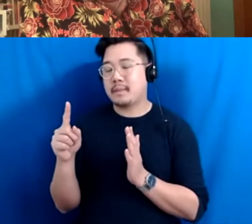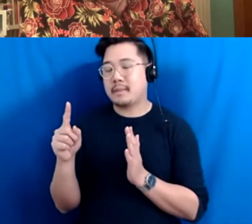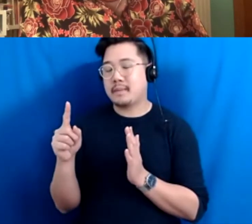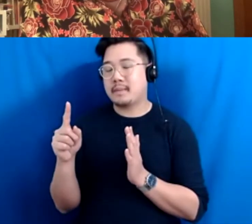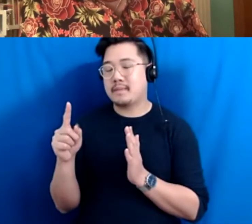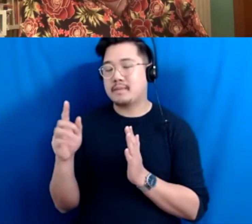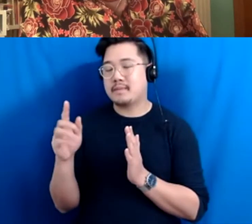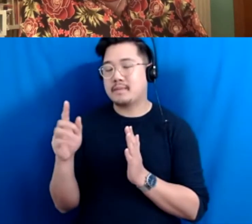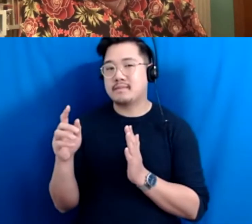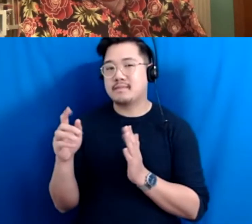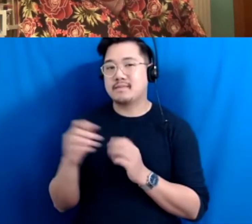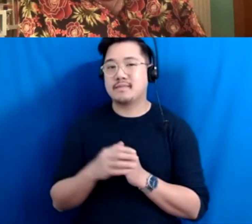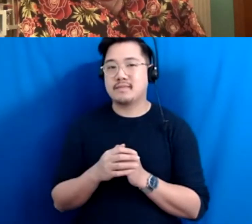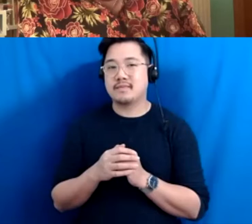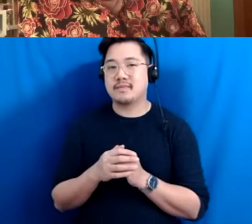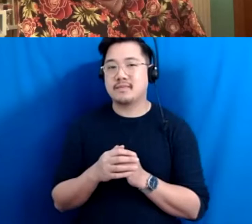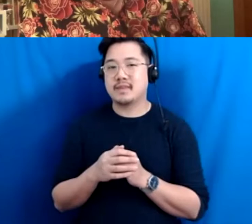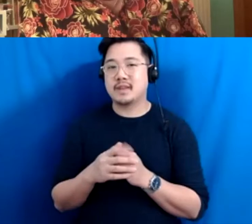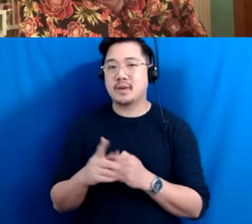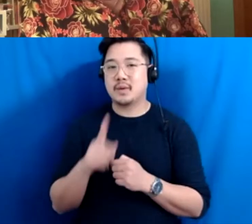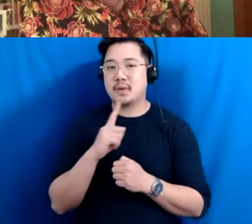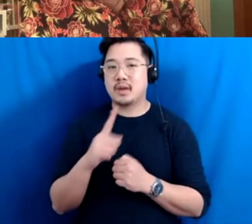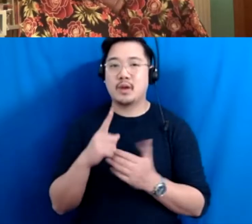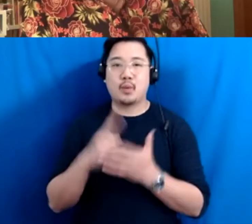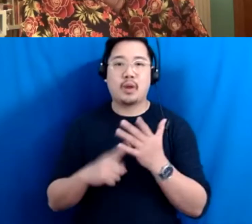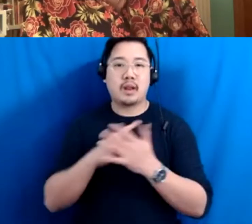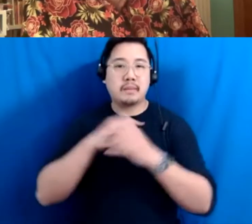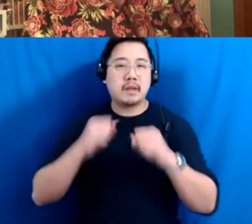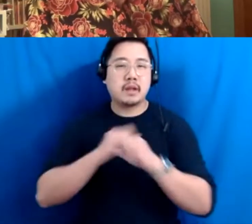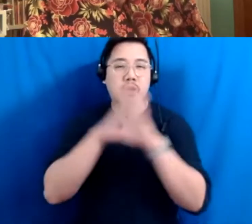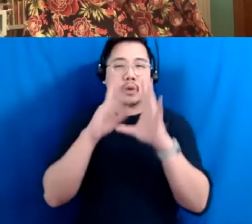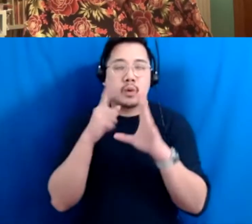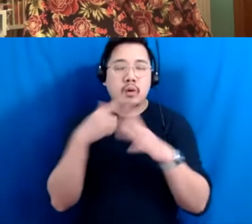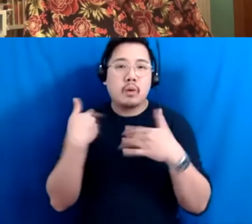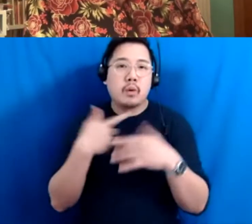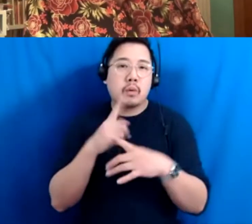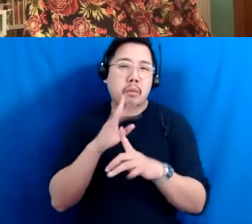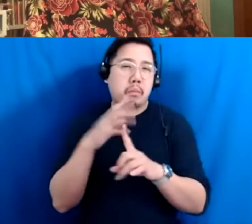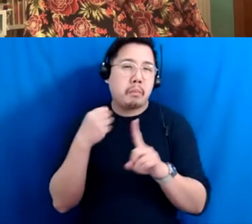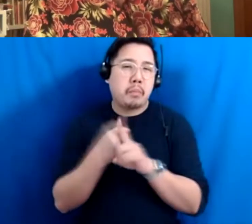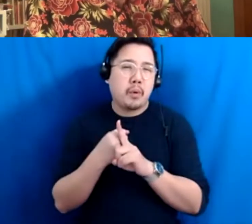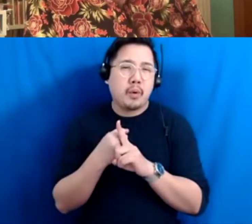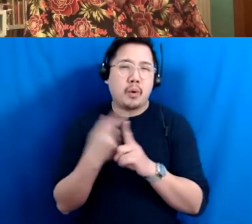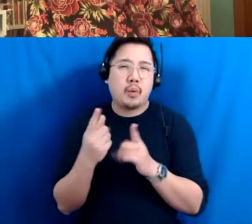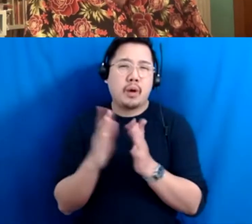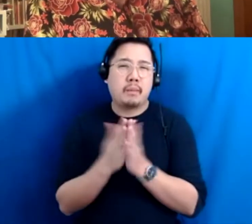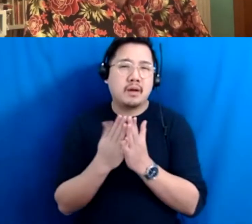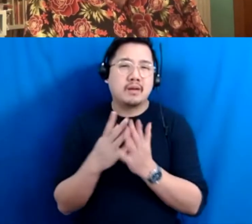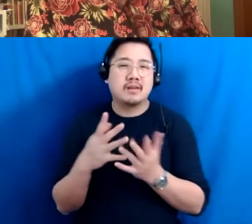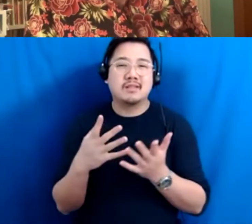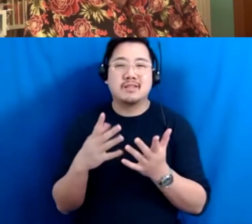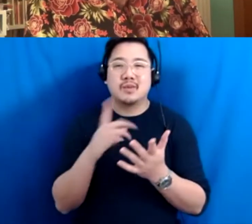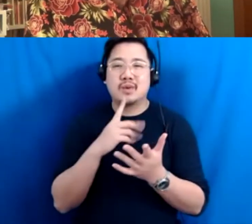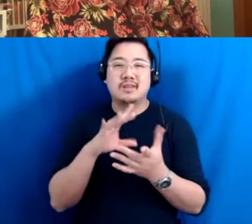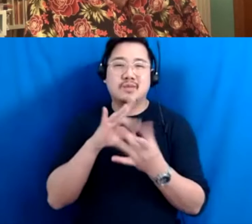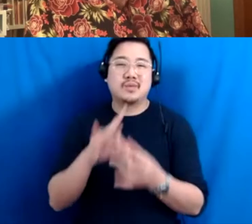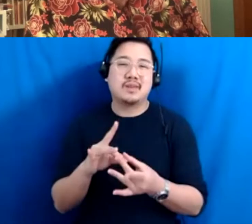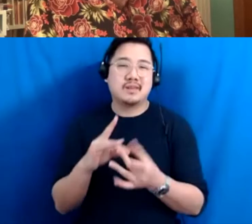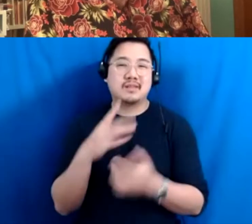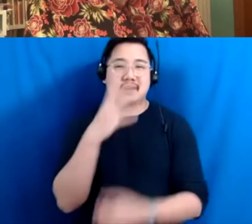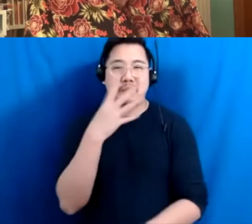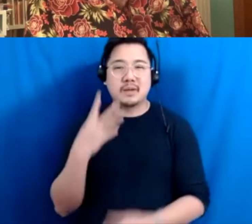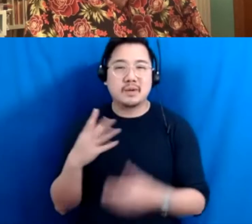a door stopper. What I envisioned would be this like door stopper, multi-country immigration novel that